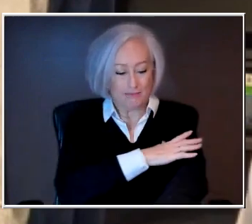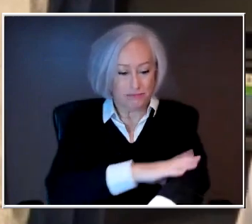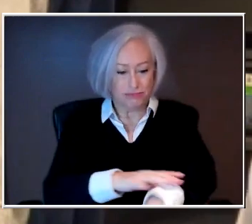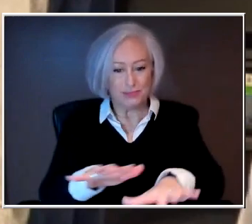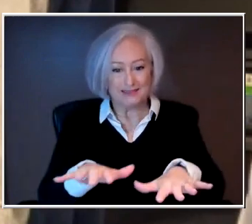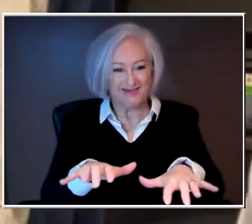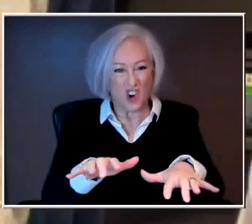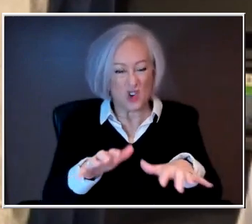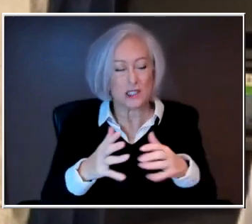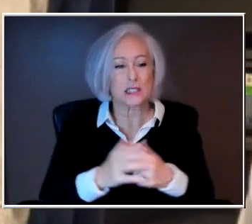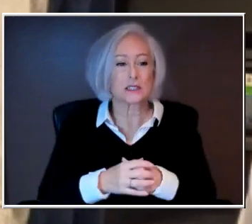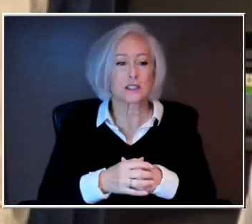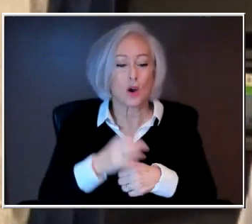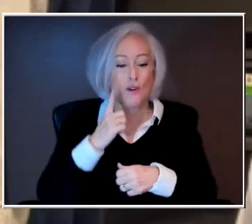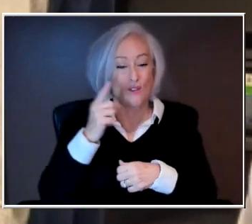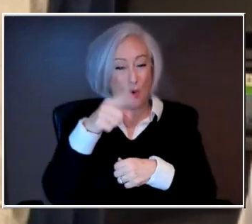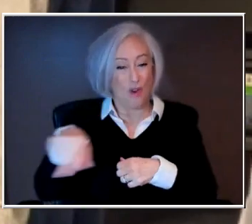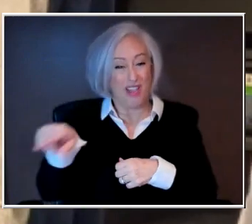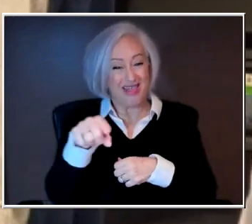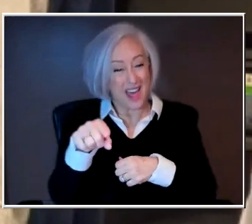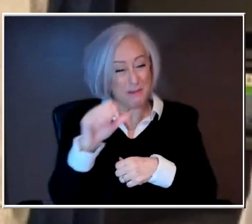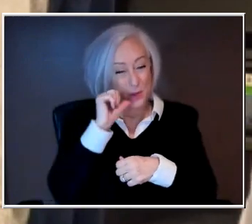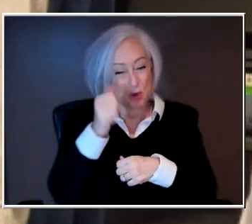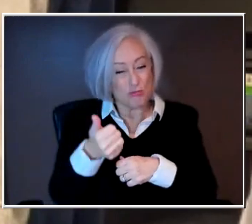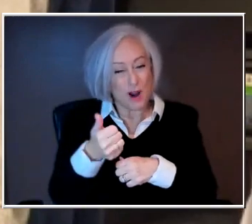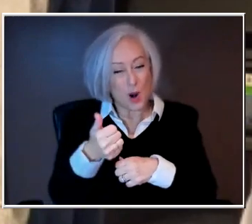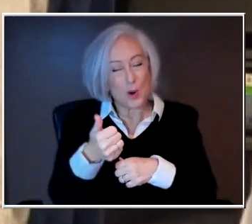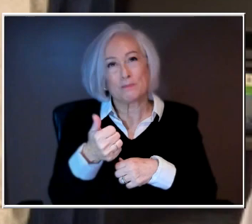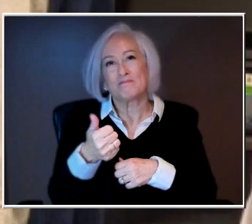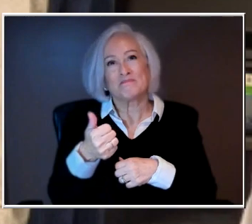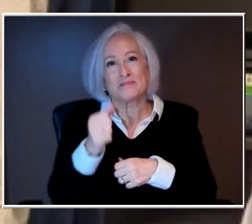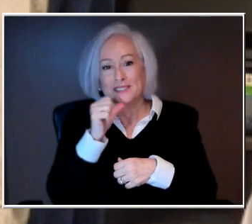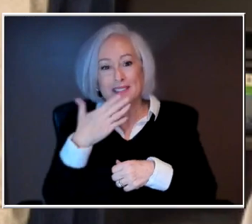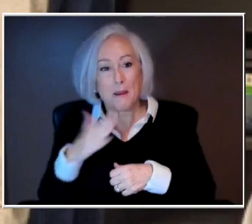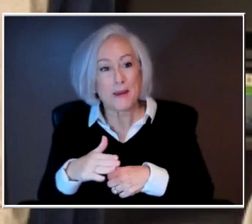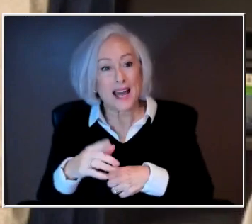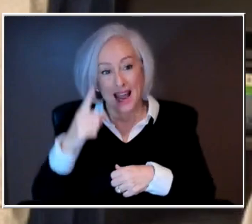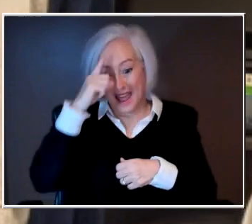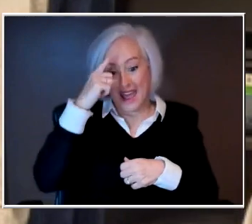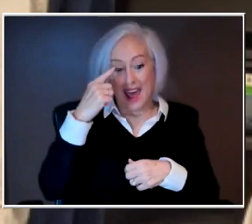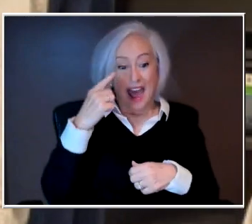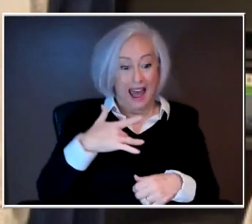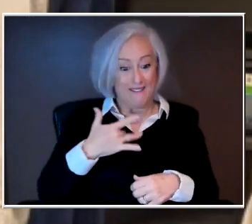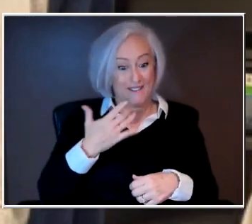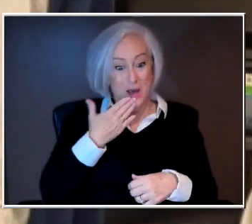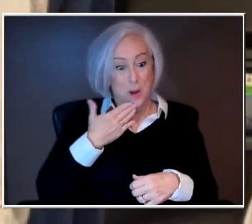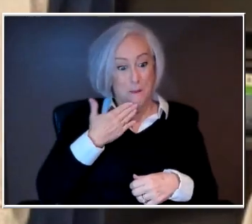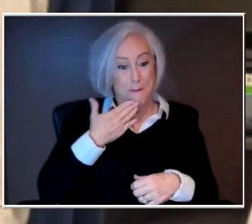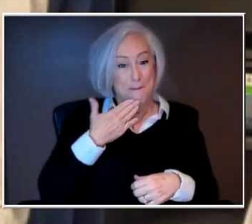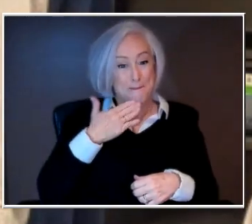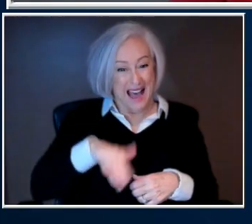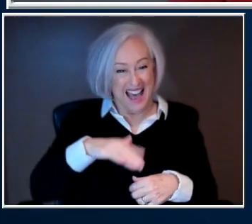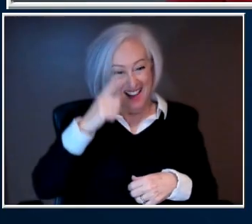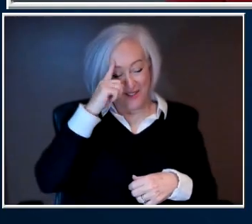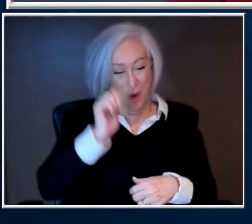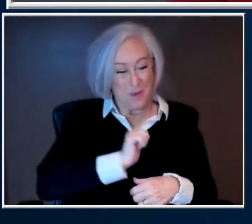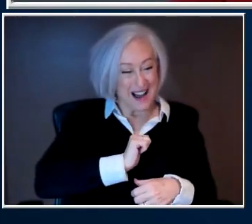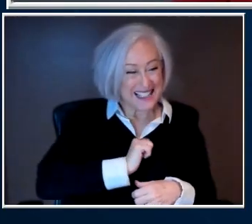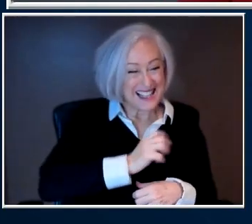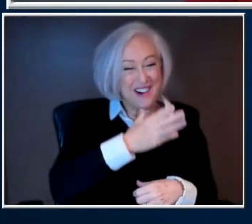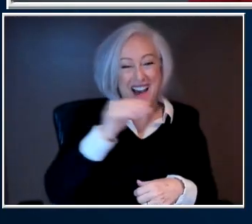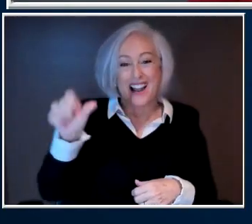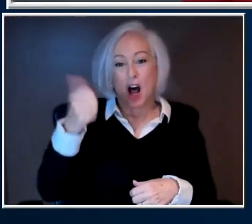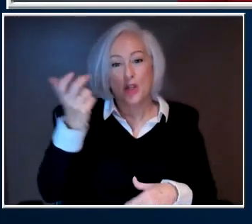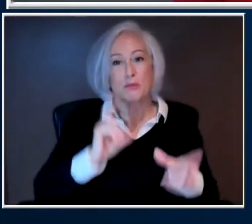it's for these guys tomorrow. It's not. I feel more bad for people like myself that's going to be standing there not moving and not sitting on the